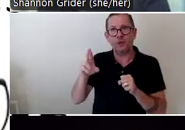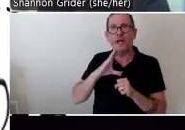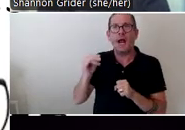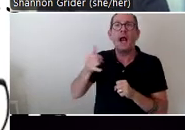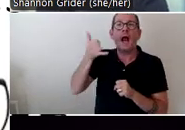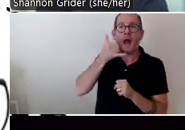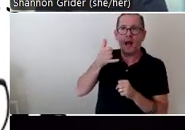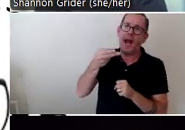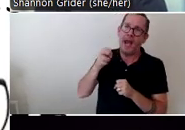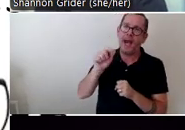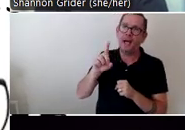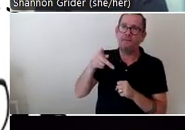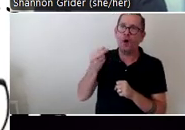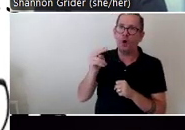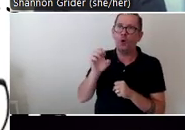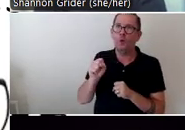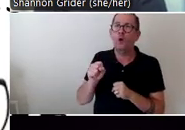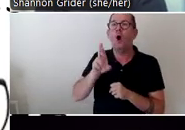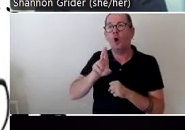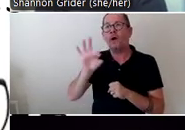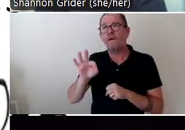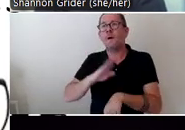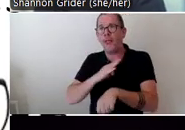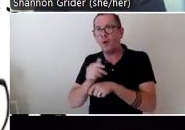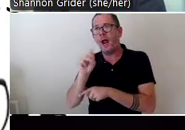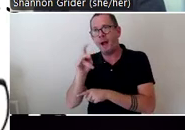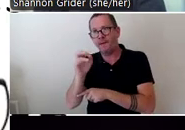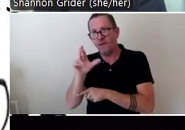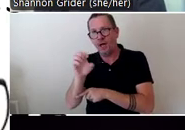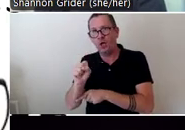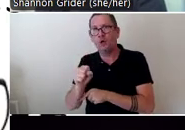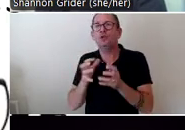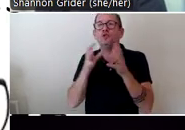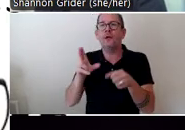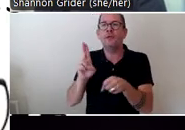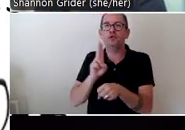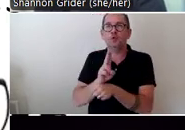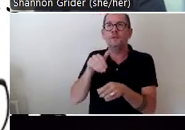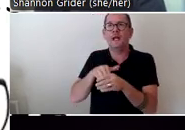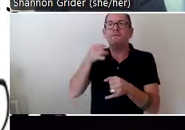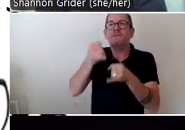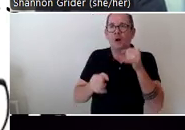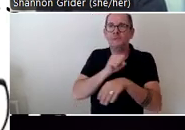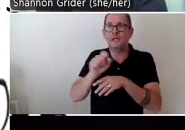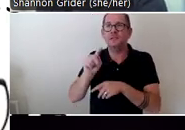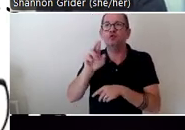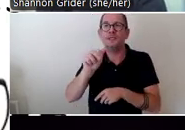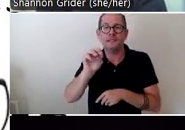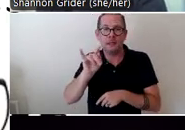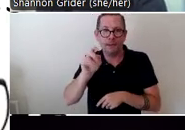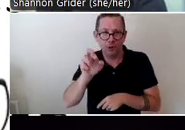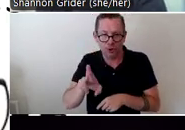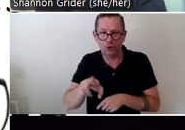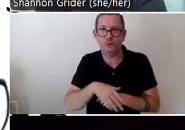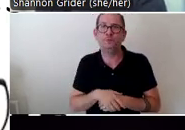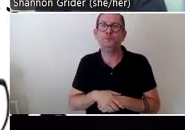hear it. Also, the audio amplifiers, they have the loudspeaker and the headphones, plus